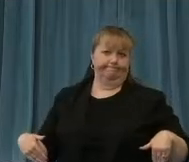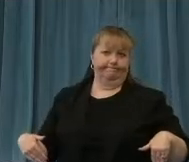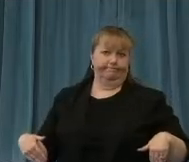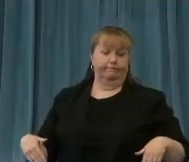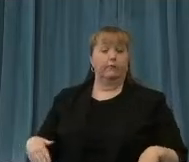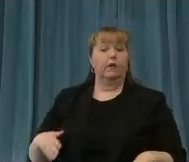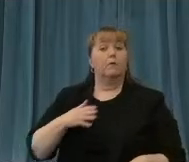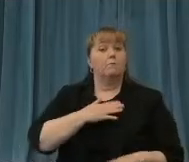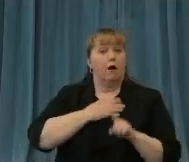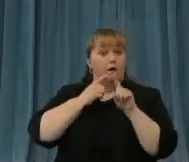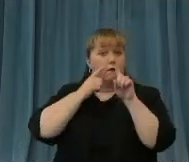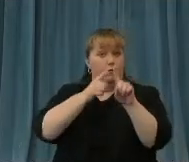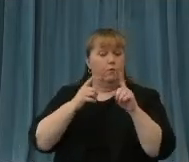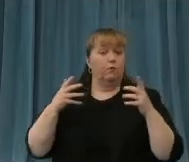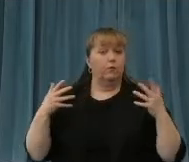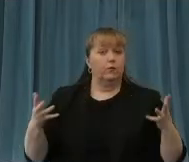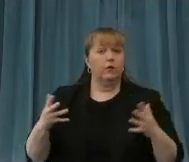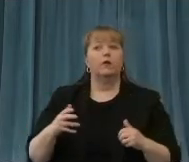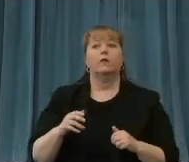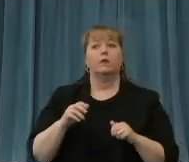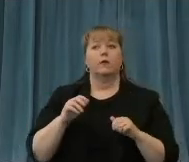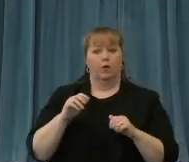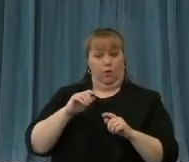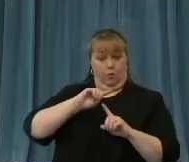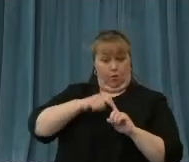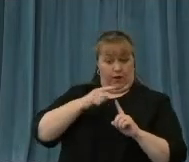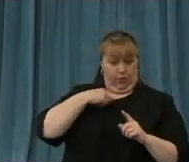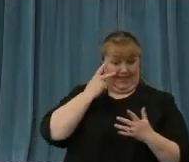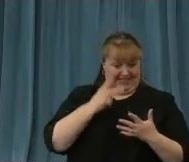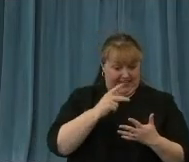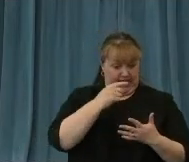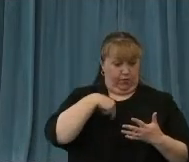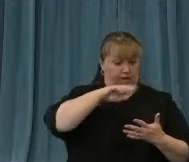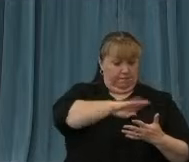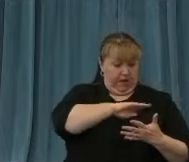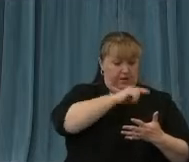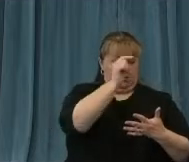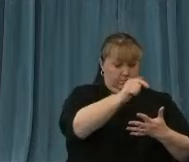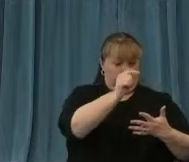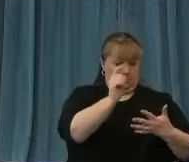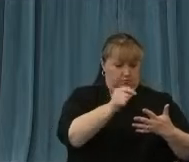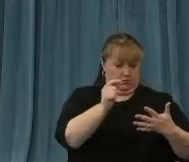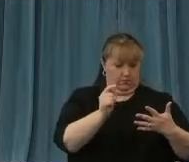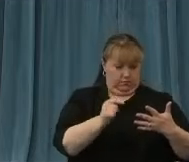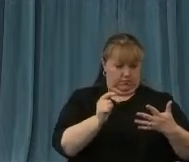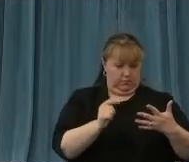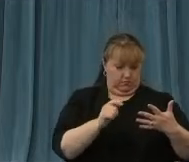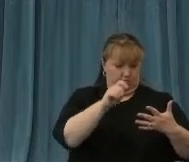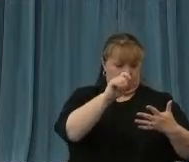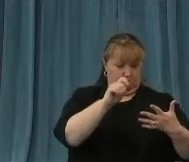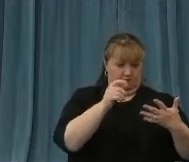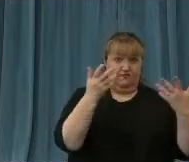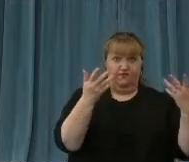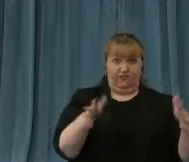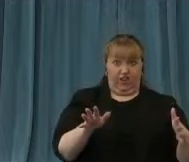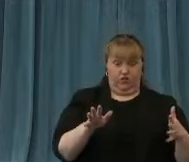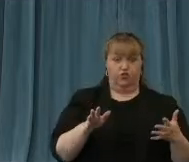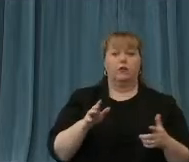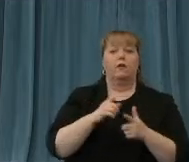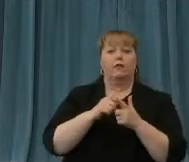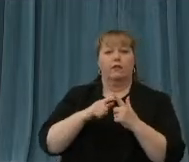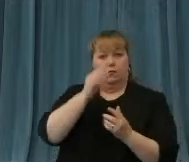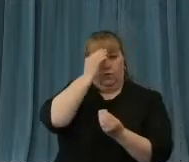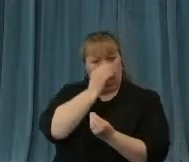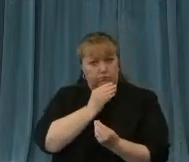is that my team and I will be able to communicate that to the public with adequate notice so businesses and services throughout the state will have time